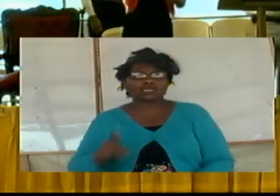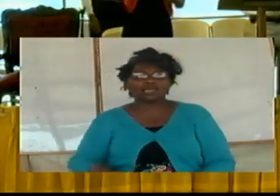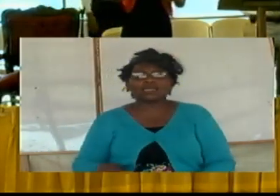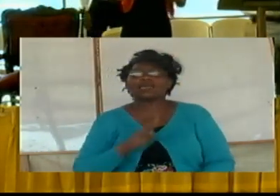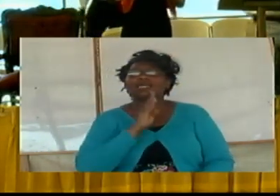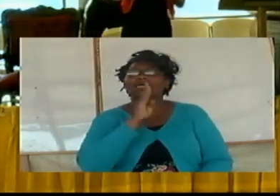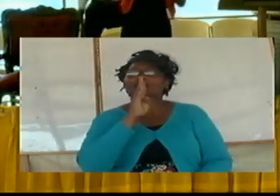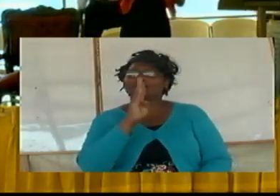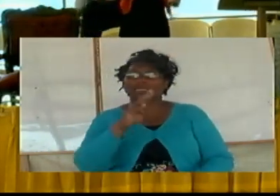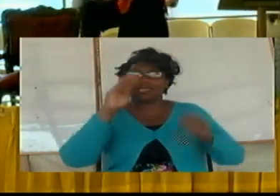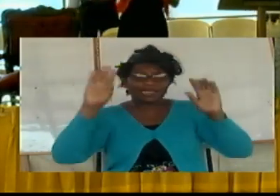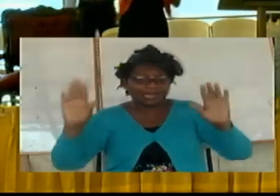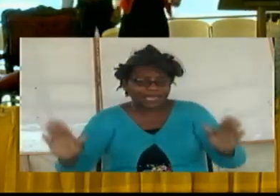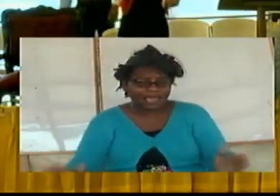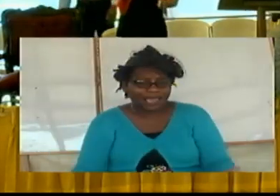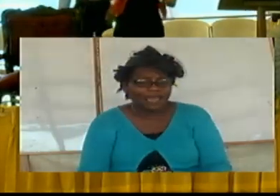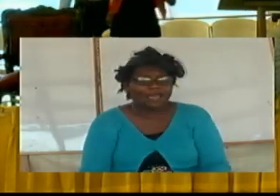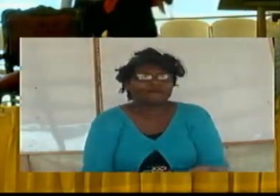let all be